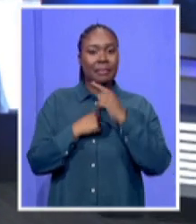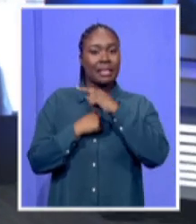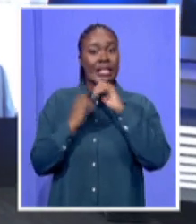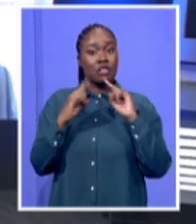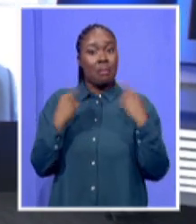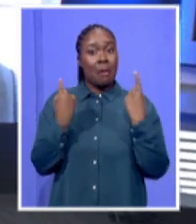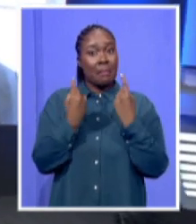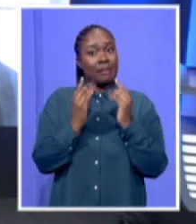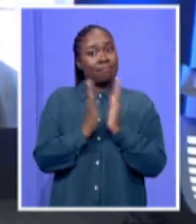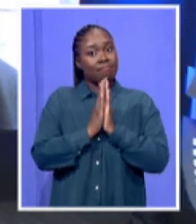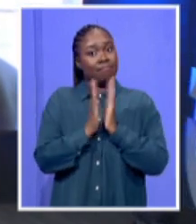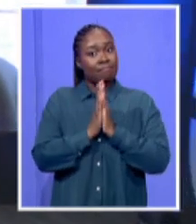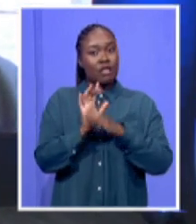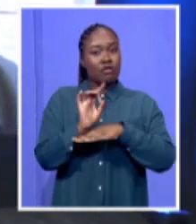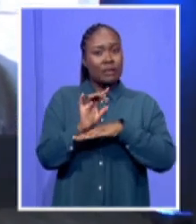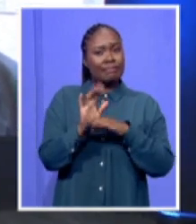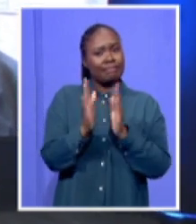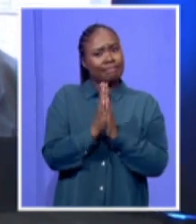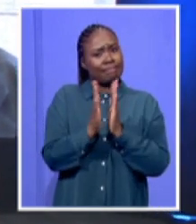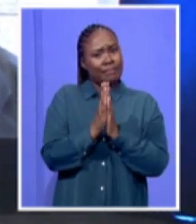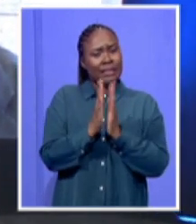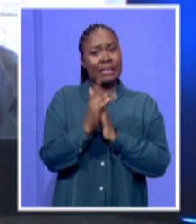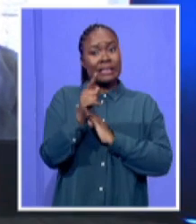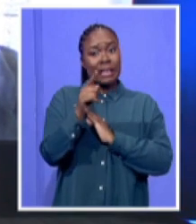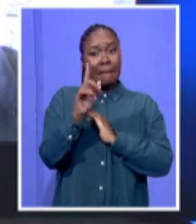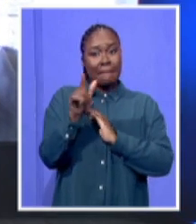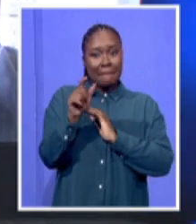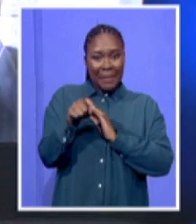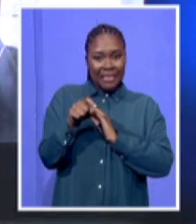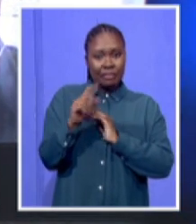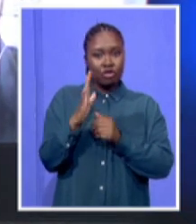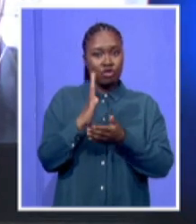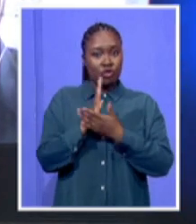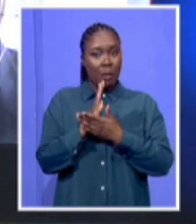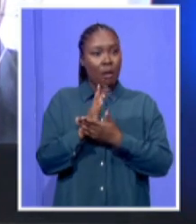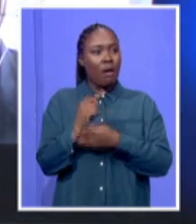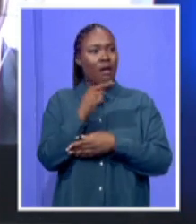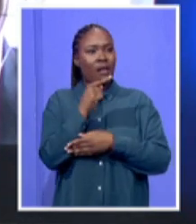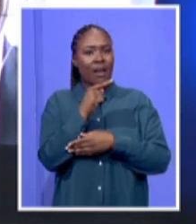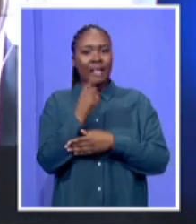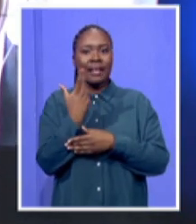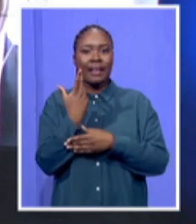encourages the continued following of non-pharmaceutical interventions?